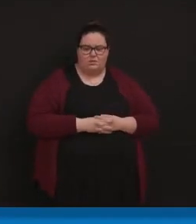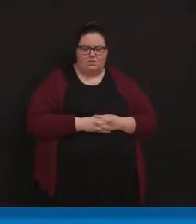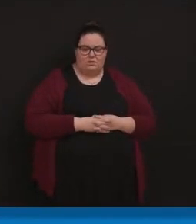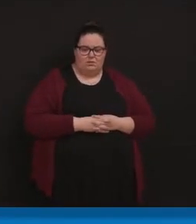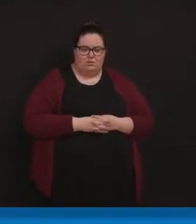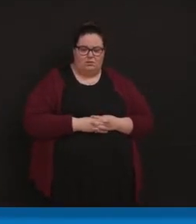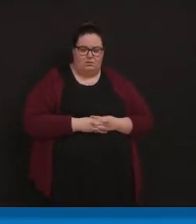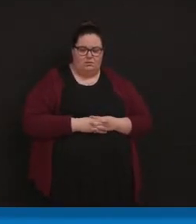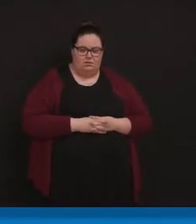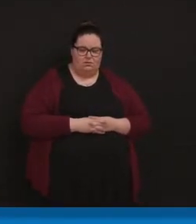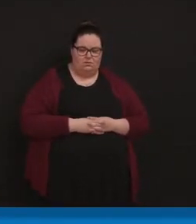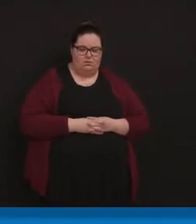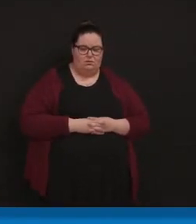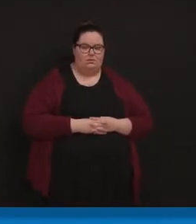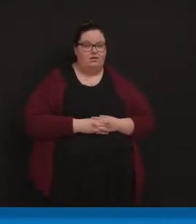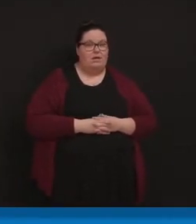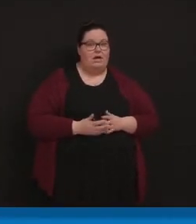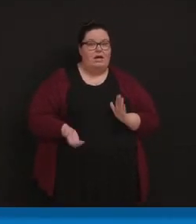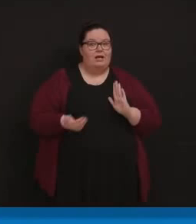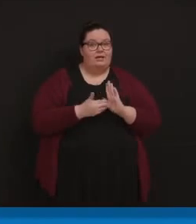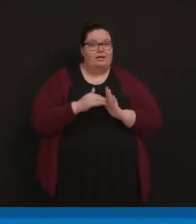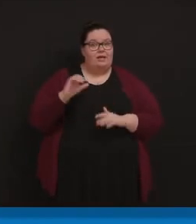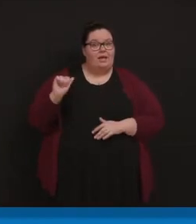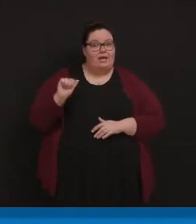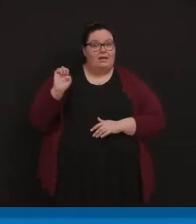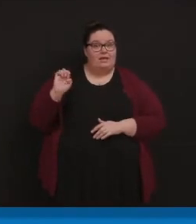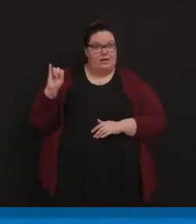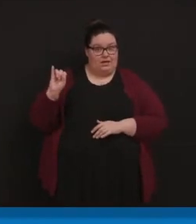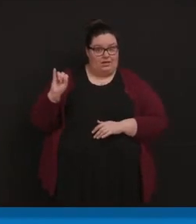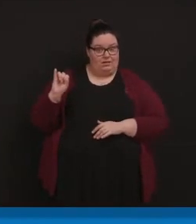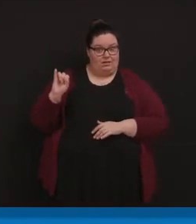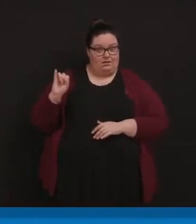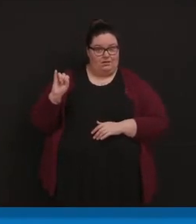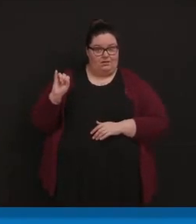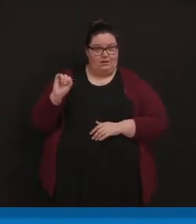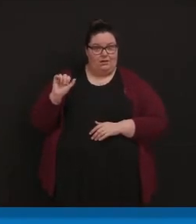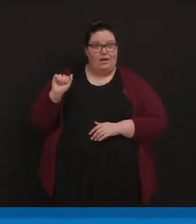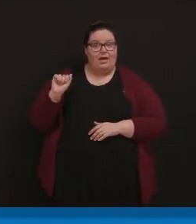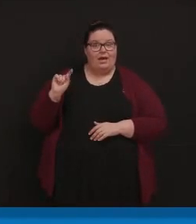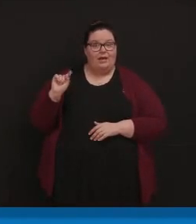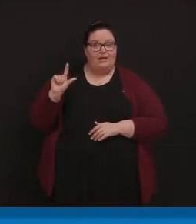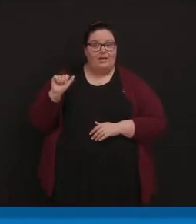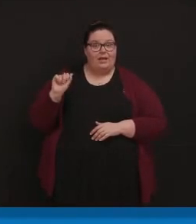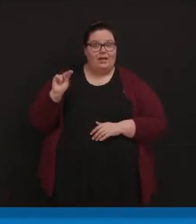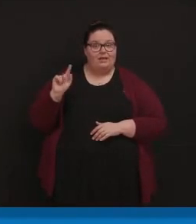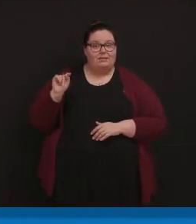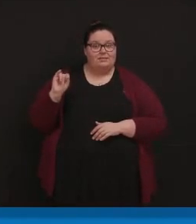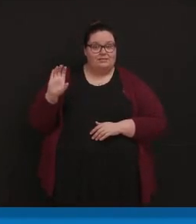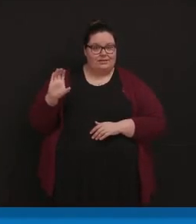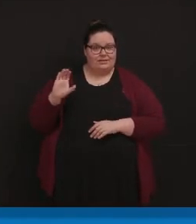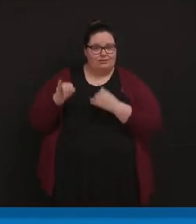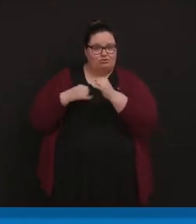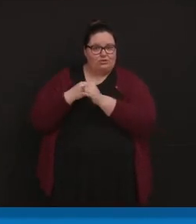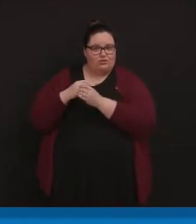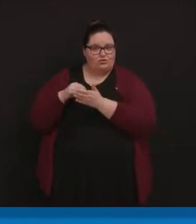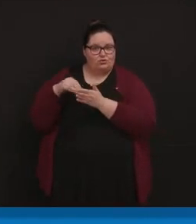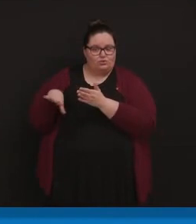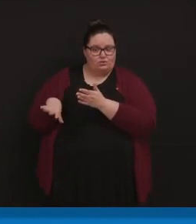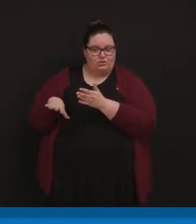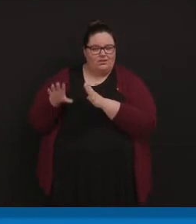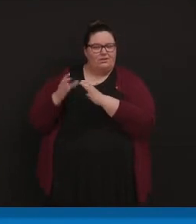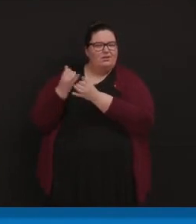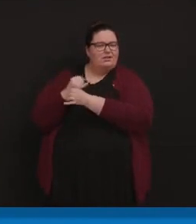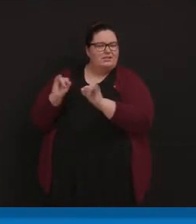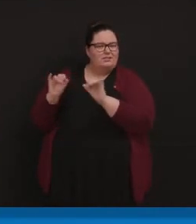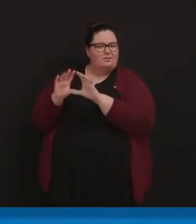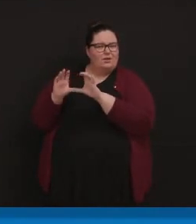is. Again, so the AEI is, happily make sure you get all those details. AEI is a sort of